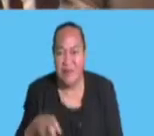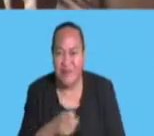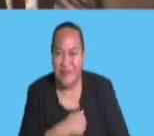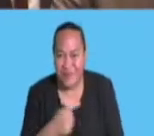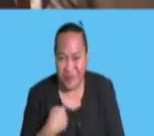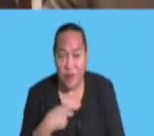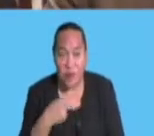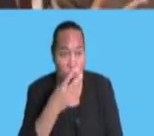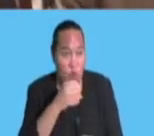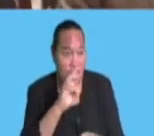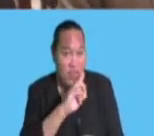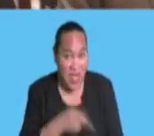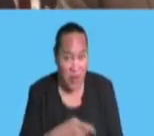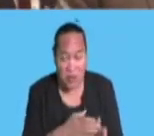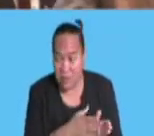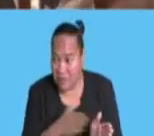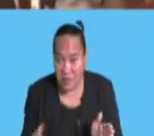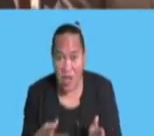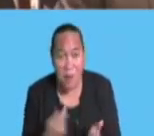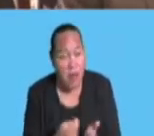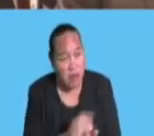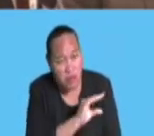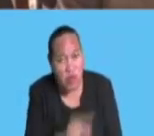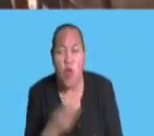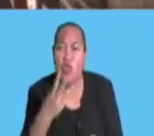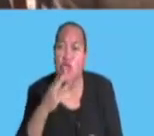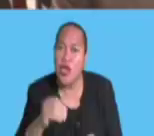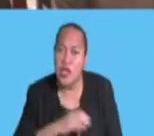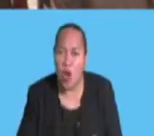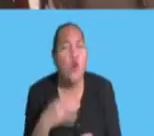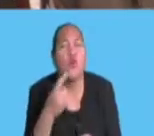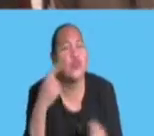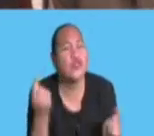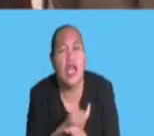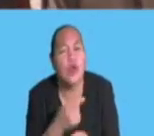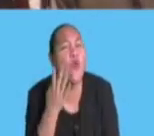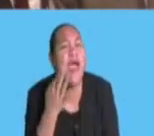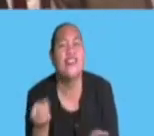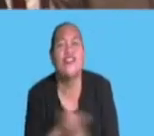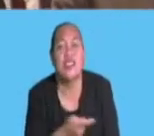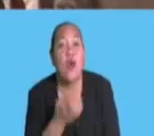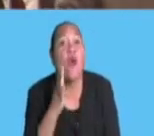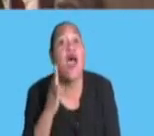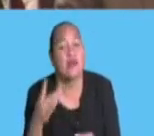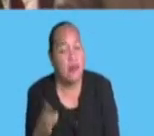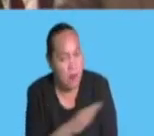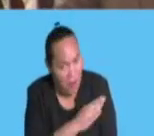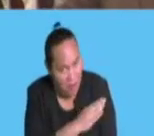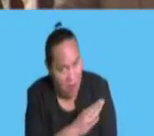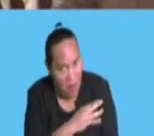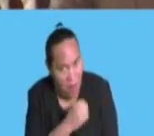From 2000, the location allowance used to be only $30. Who changed that? When did it change? It changed under the Mining Marama